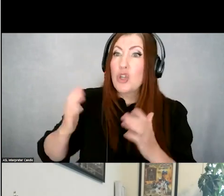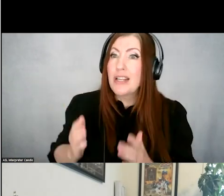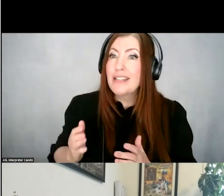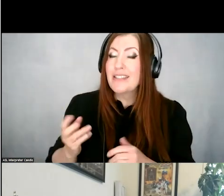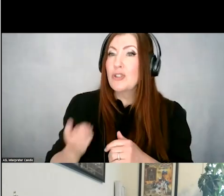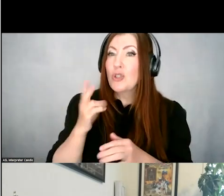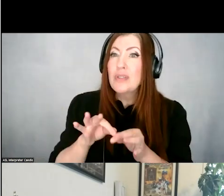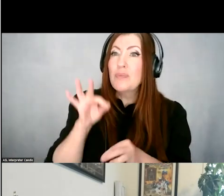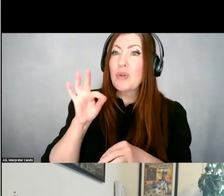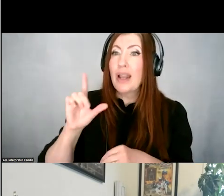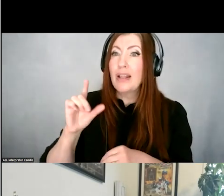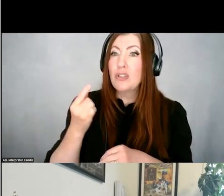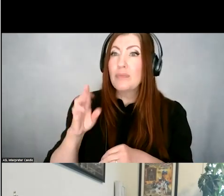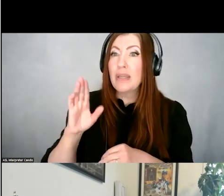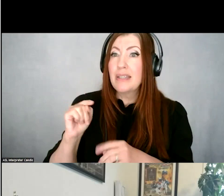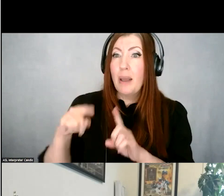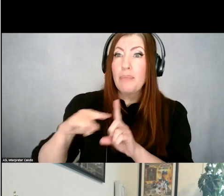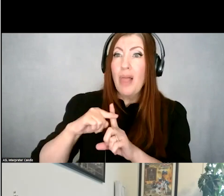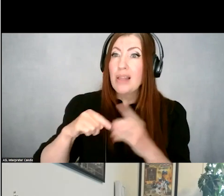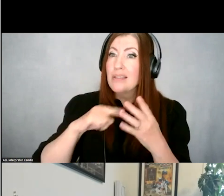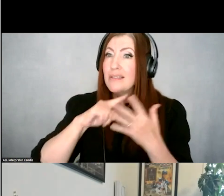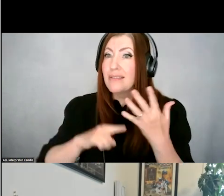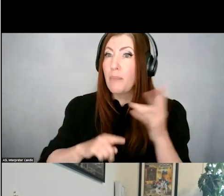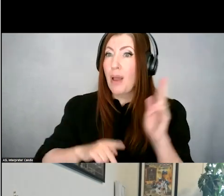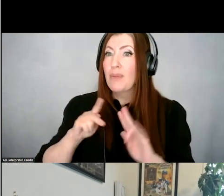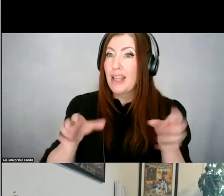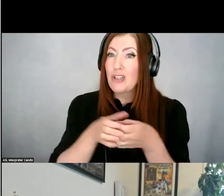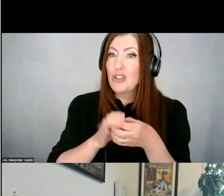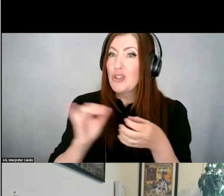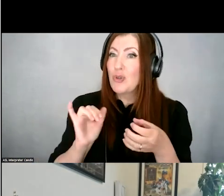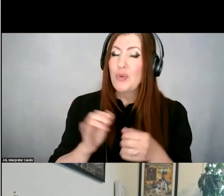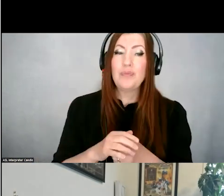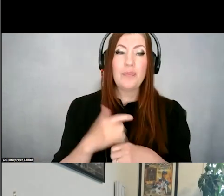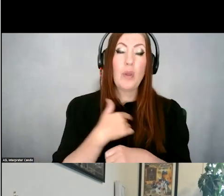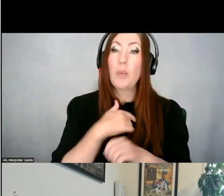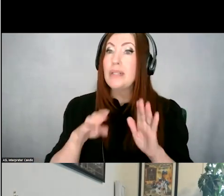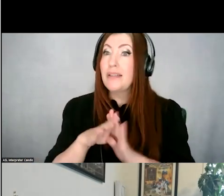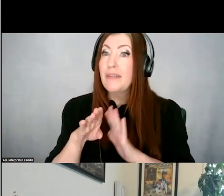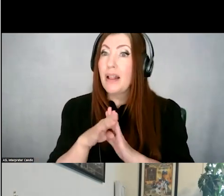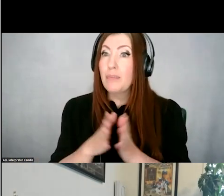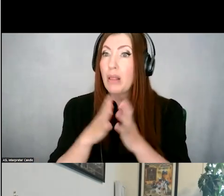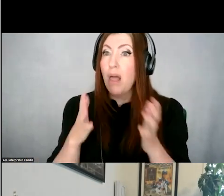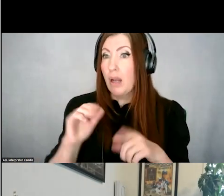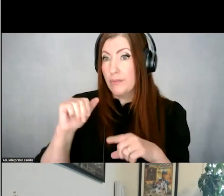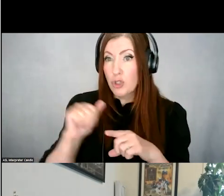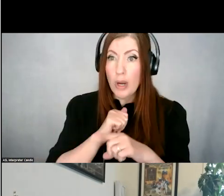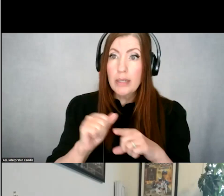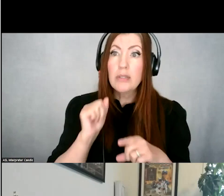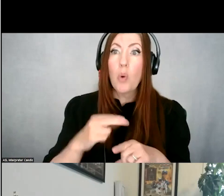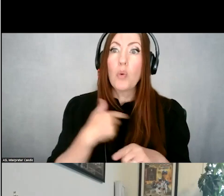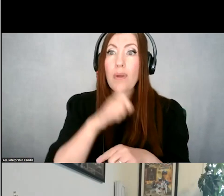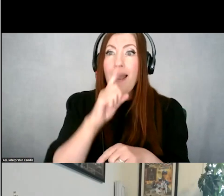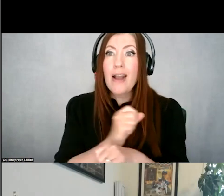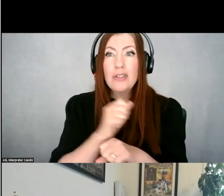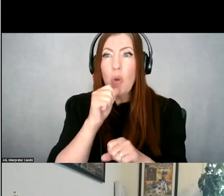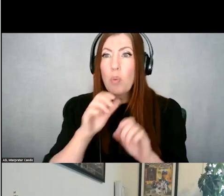Two-Spirit LGBT plus population as well. We develop a lot of trainings, or we actually don't